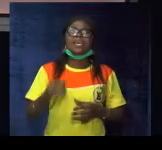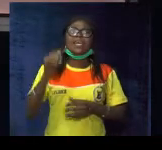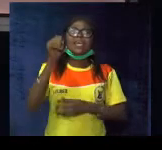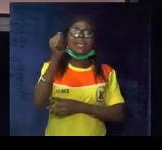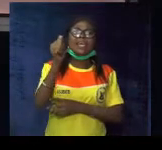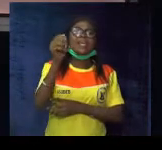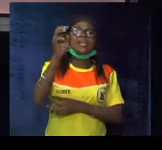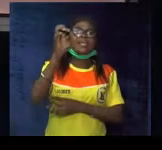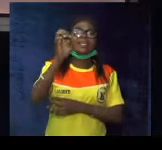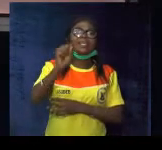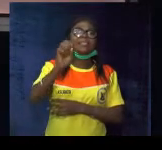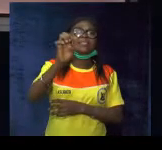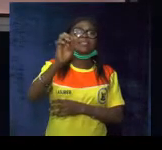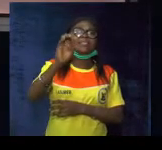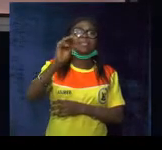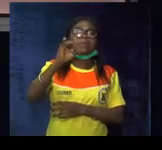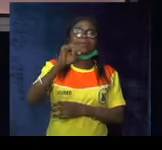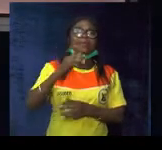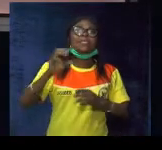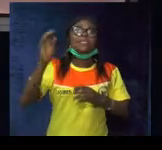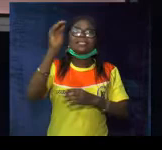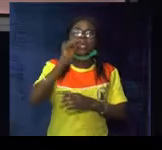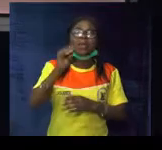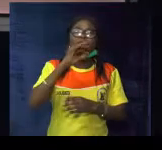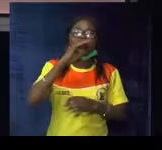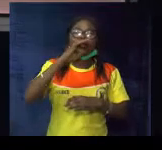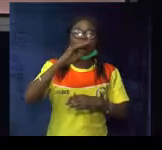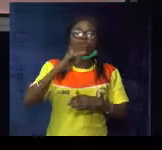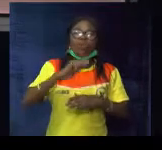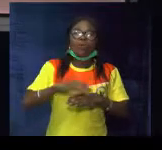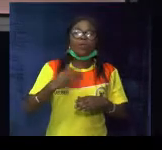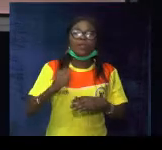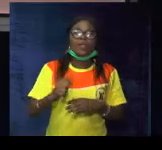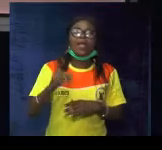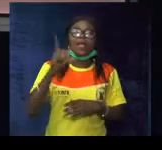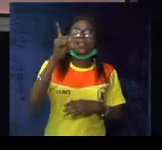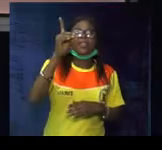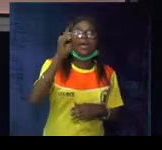A semicircle is bounded by a diameter, and this is the diameter.